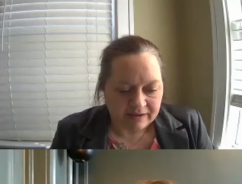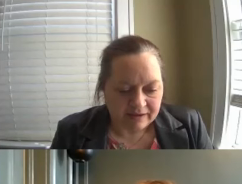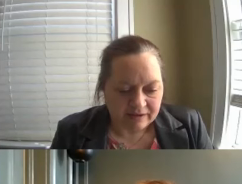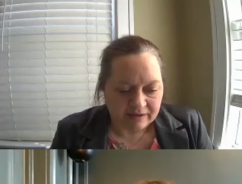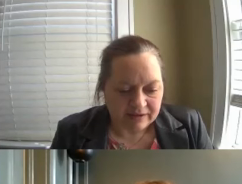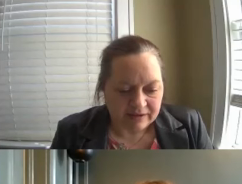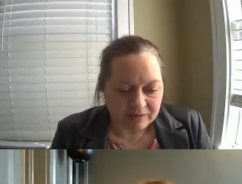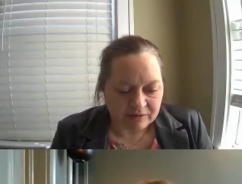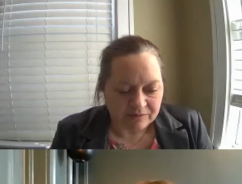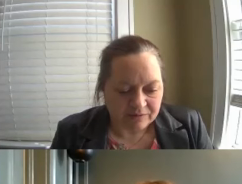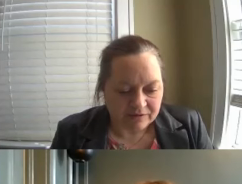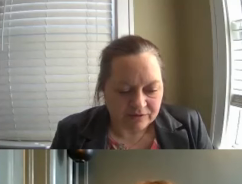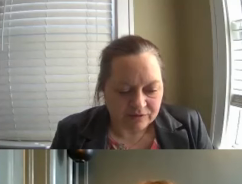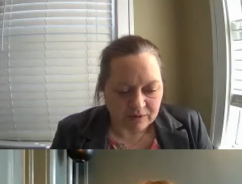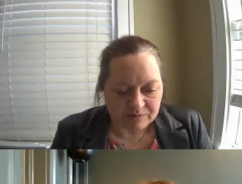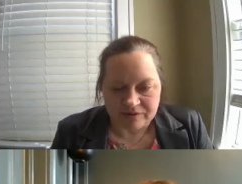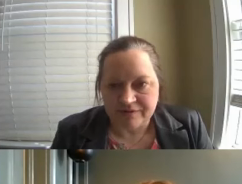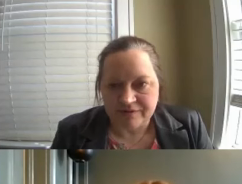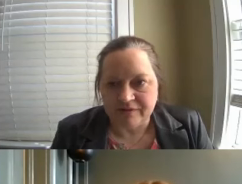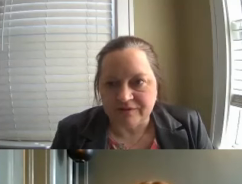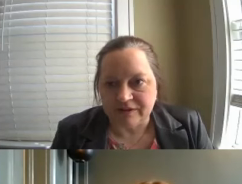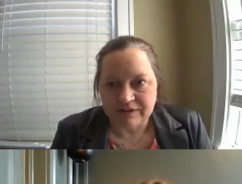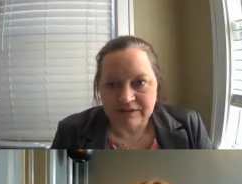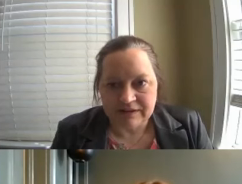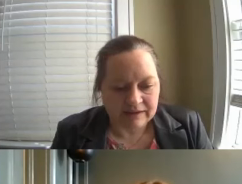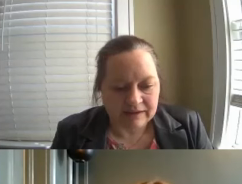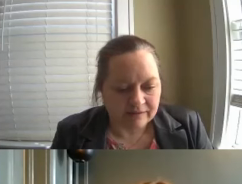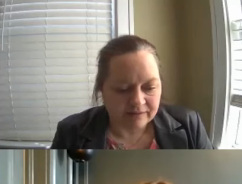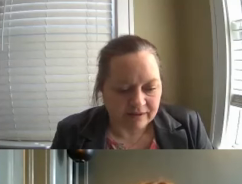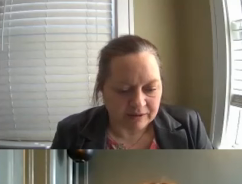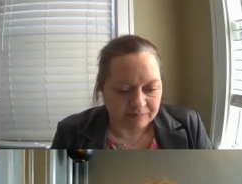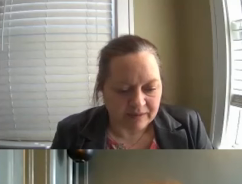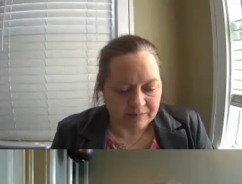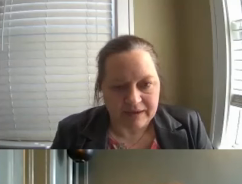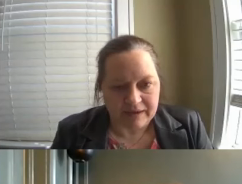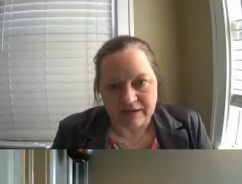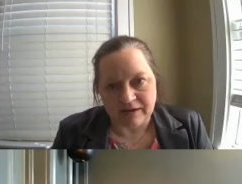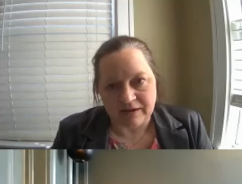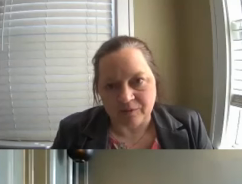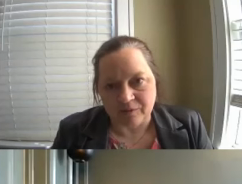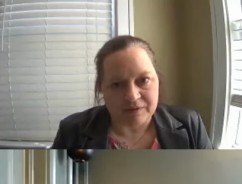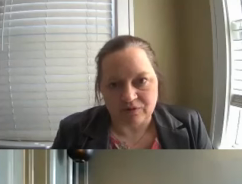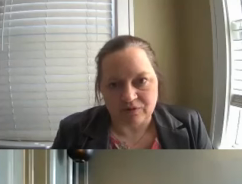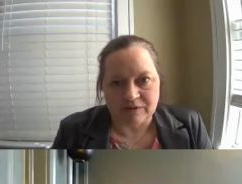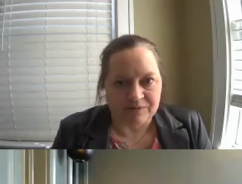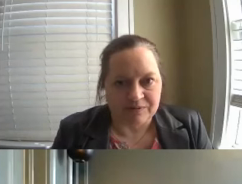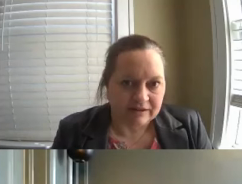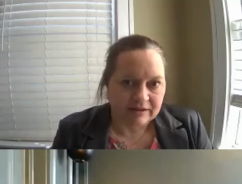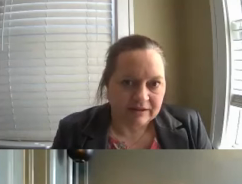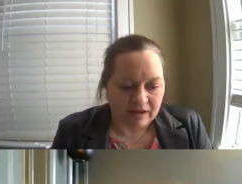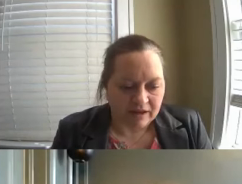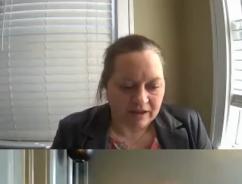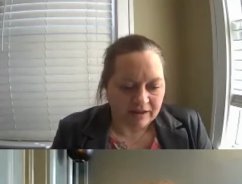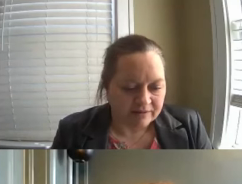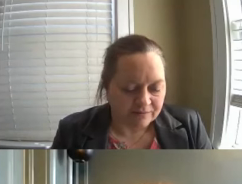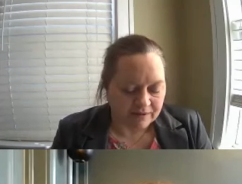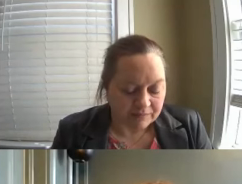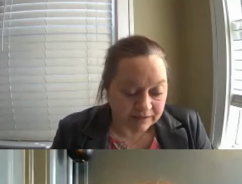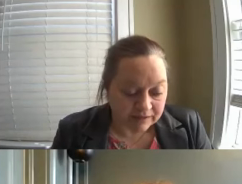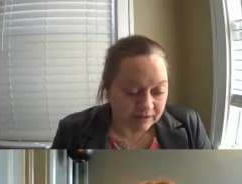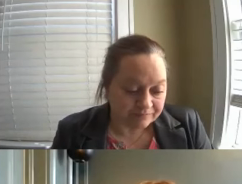Everybody's had quite a number of disruptions to their daily routines. They may, be struggling with things like